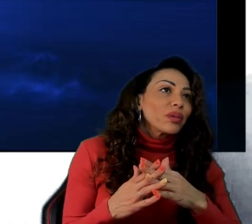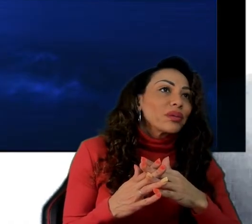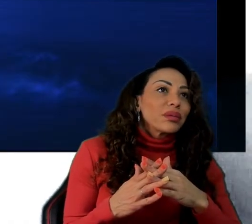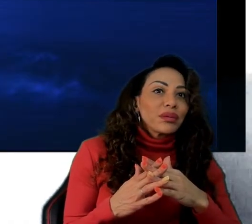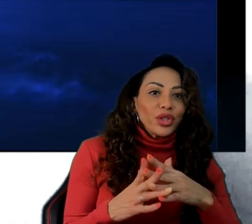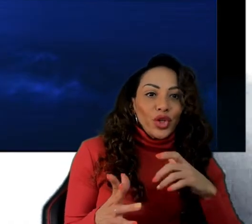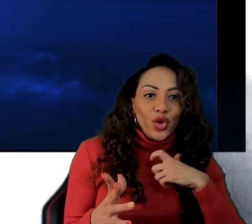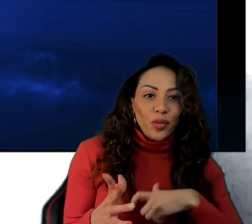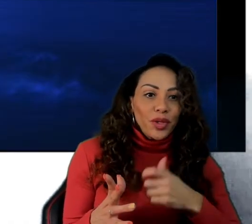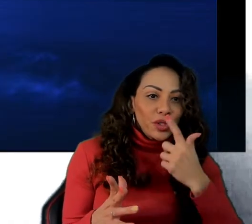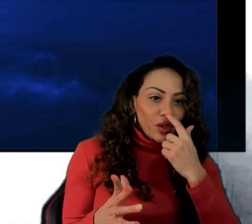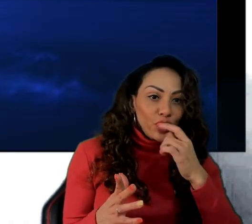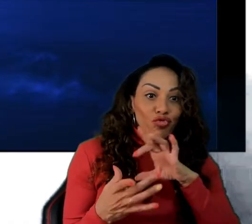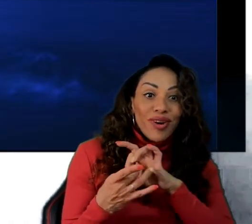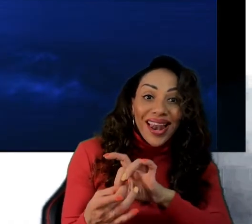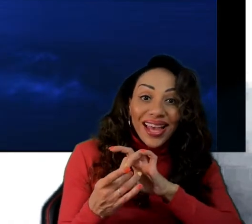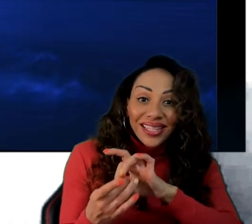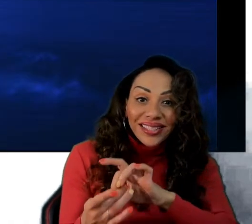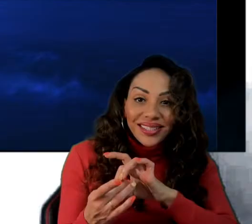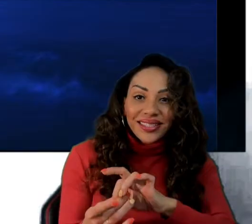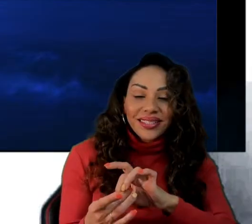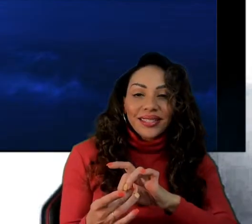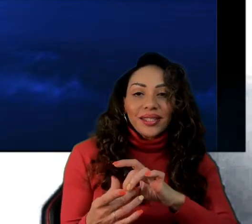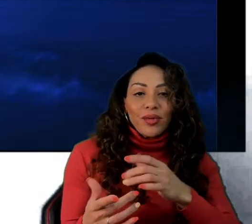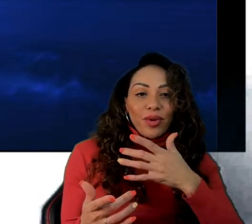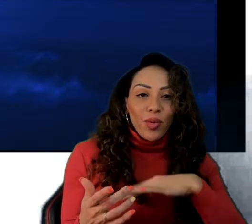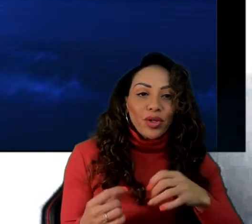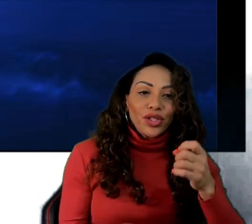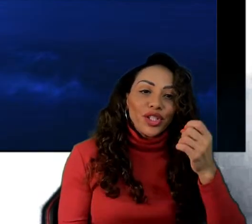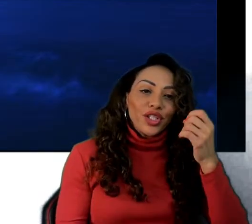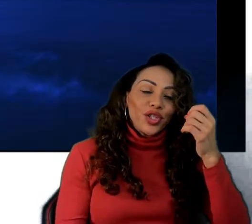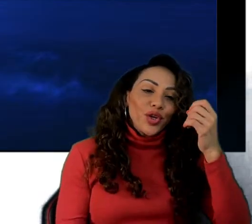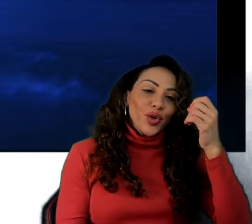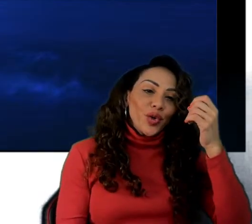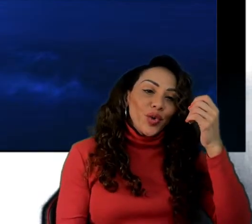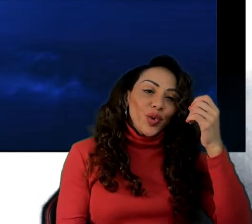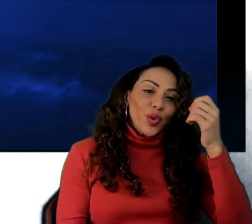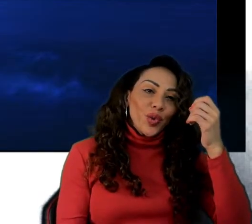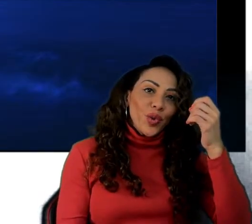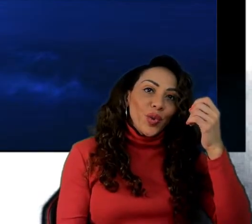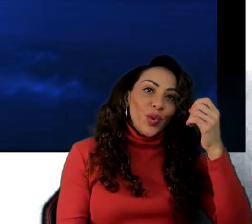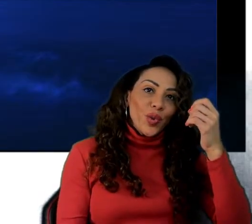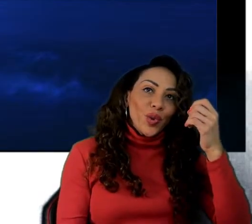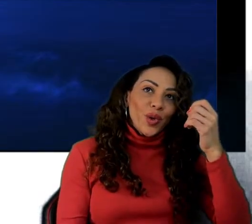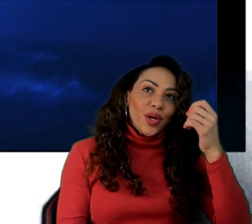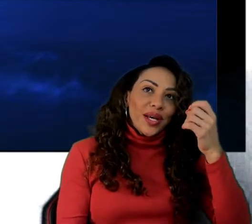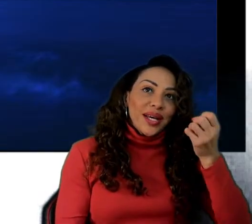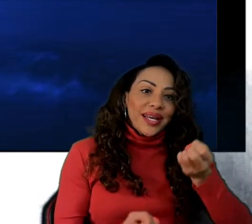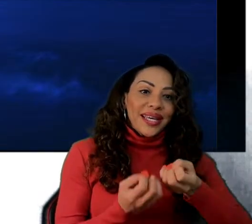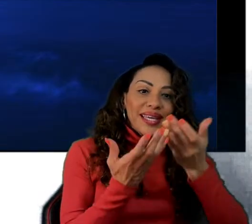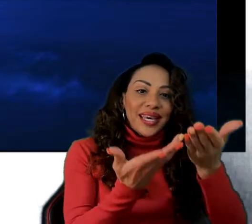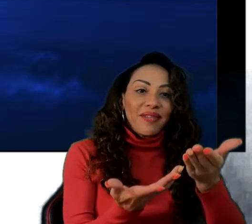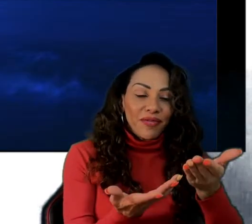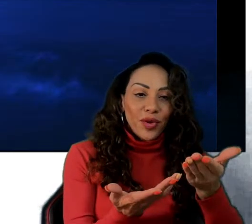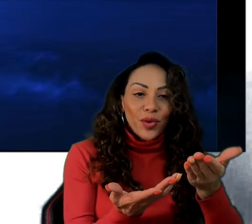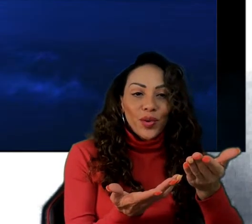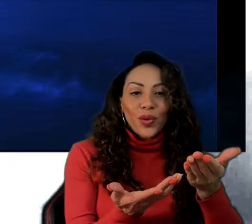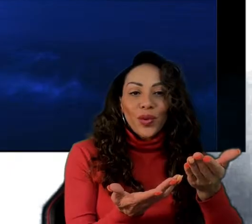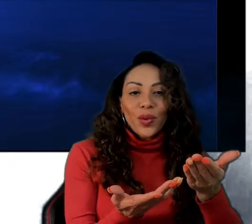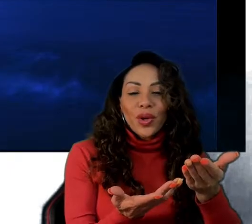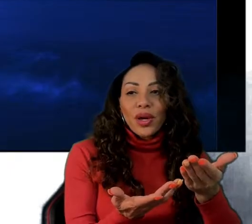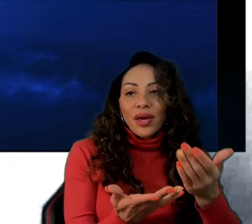have this kind of emotion of like you're shrinking to an algae scale. So there's a spatial and time scale elements